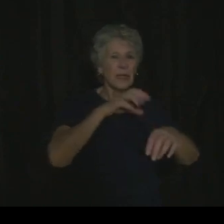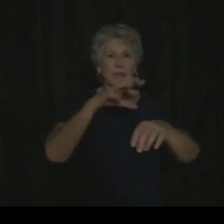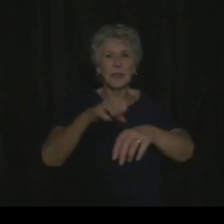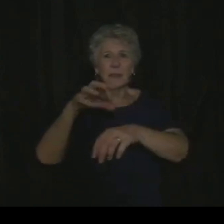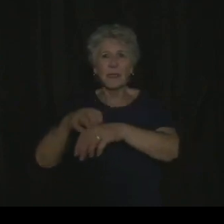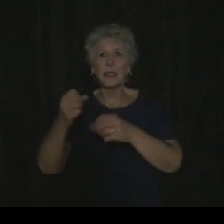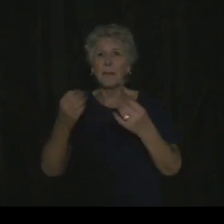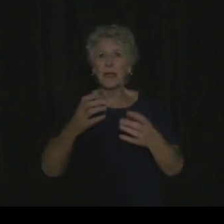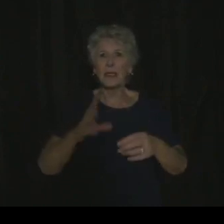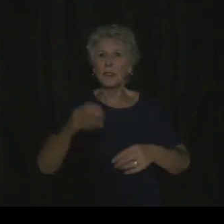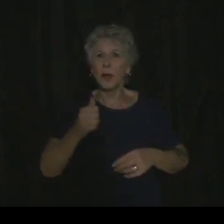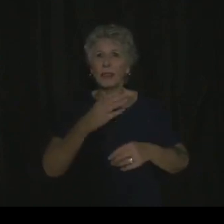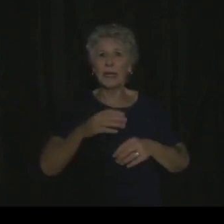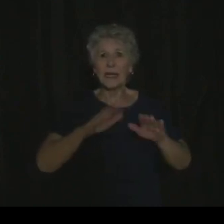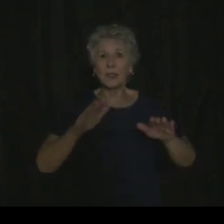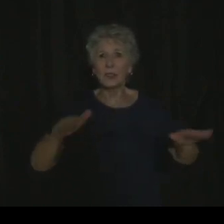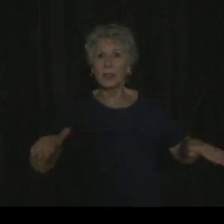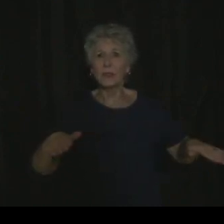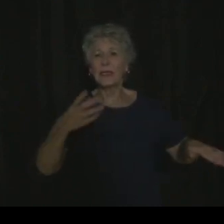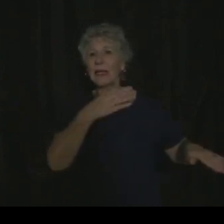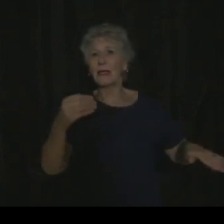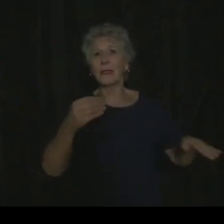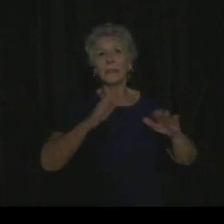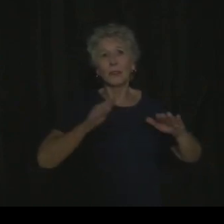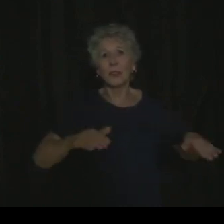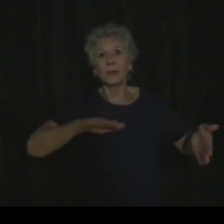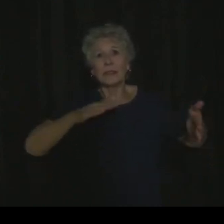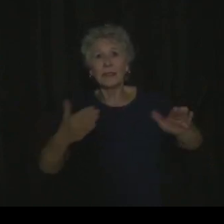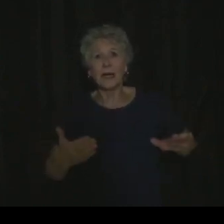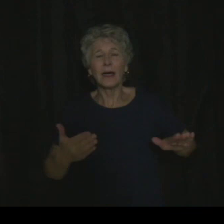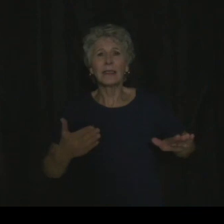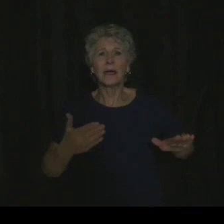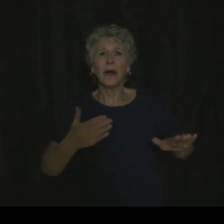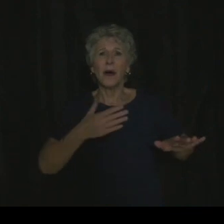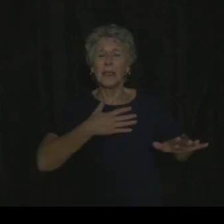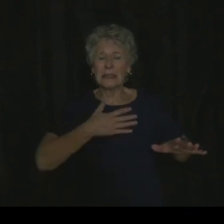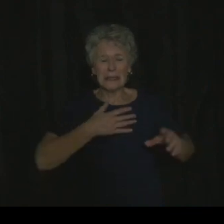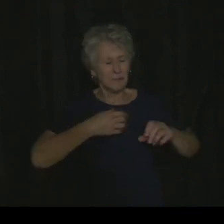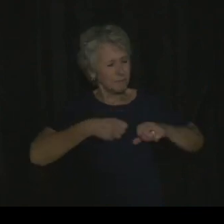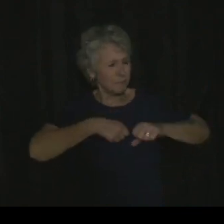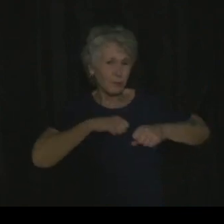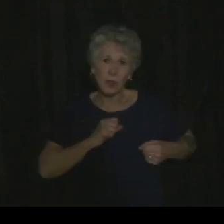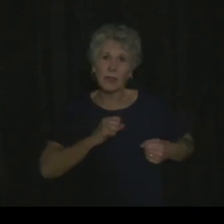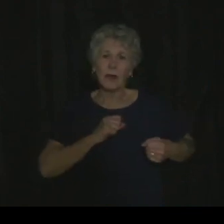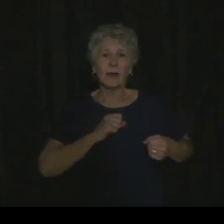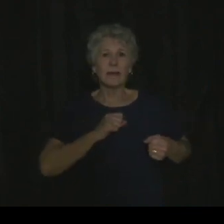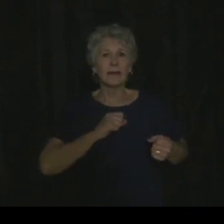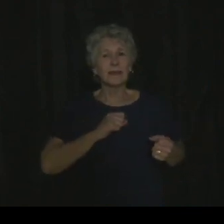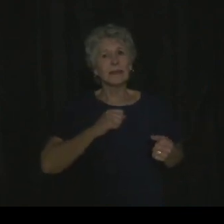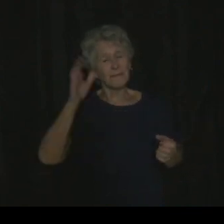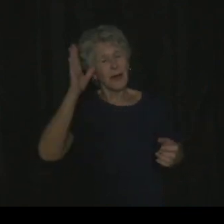as well as children, and the children died. And so in great pain, knowing the damage that it would do to his own